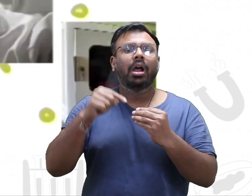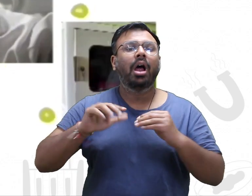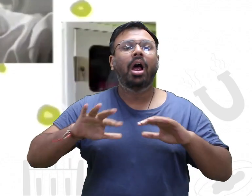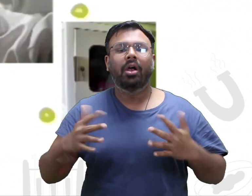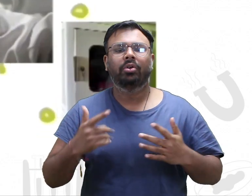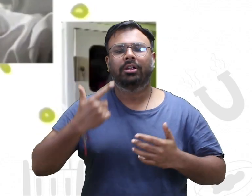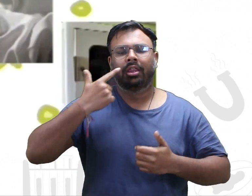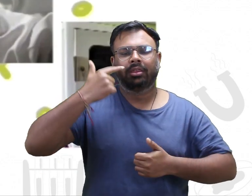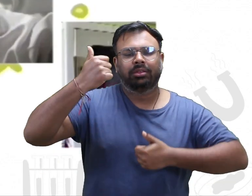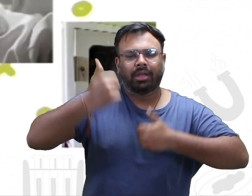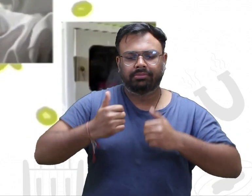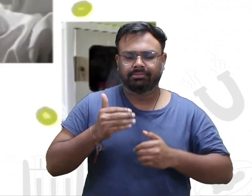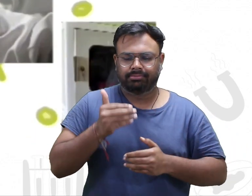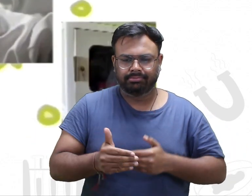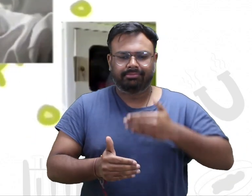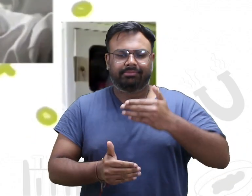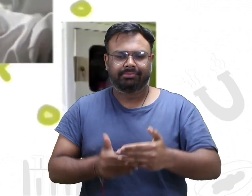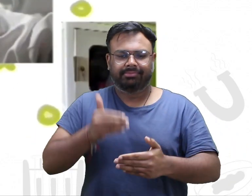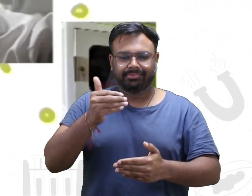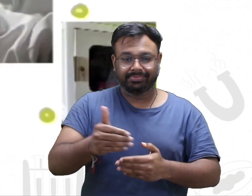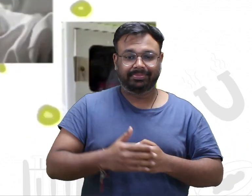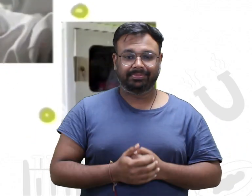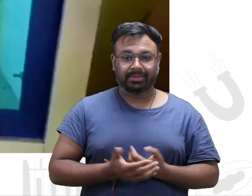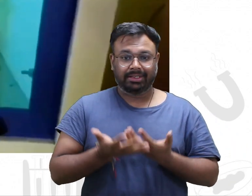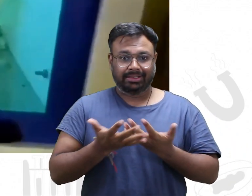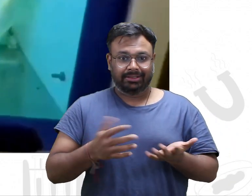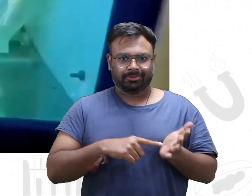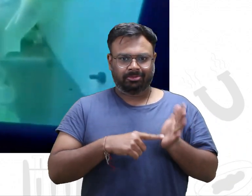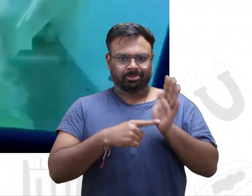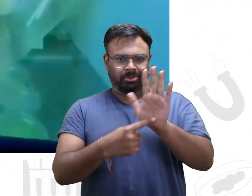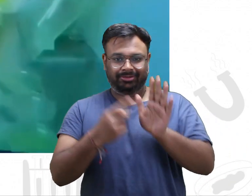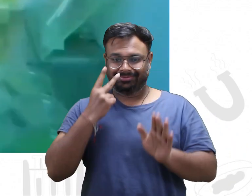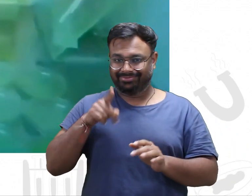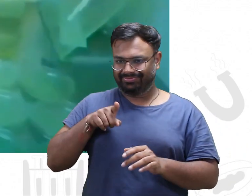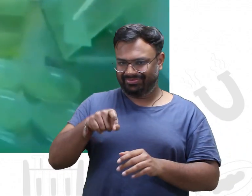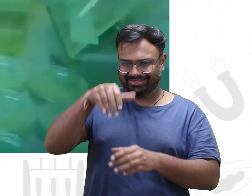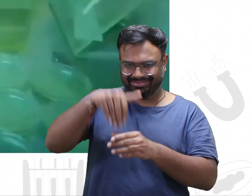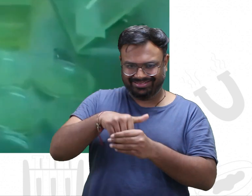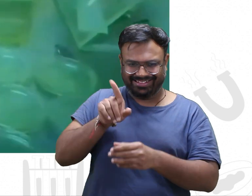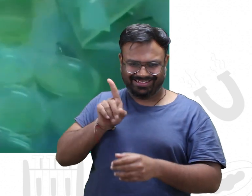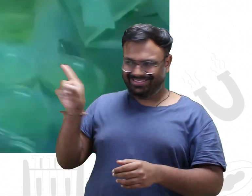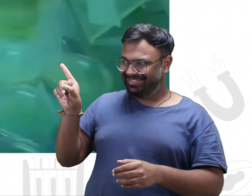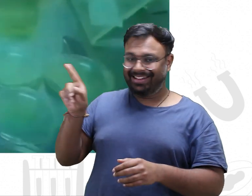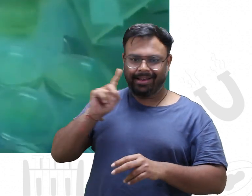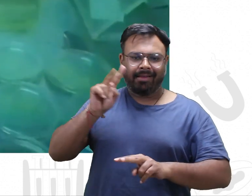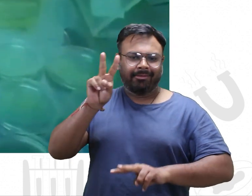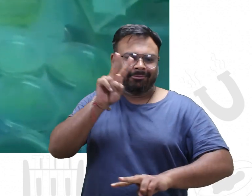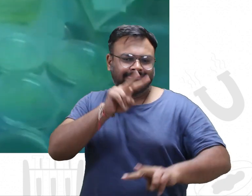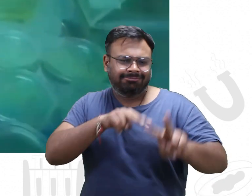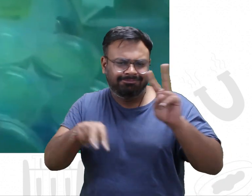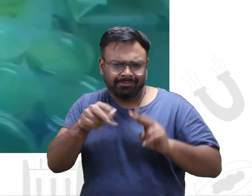use the sequential experimental steps to examine microbes in spoiled food. Now,